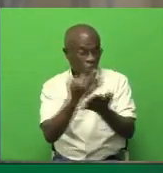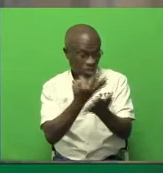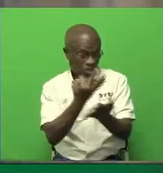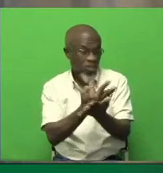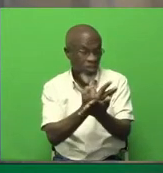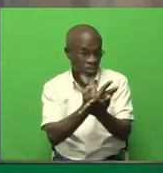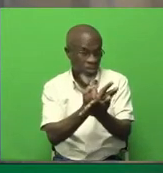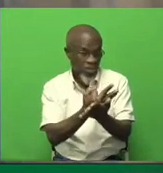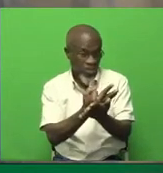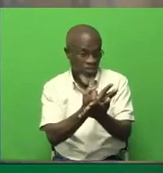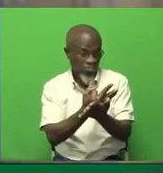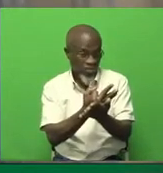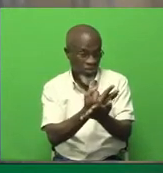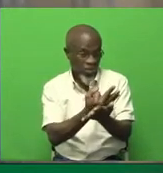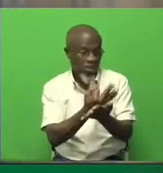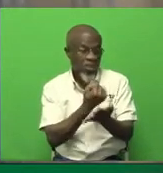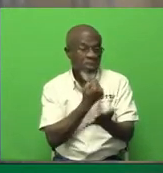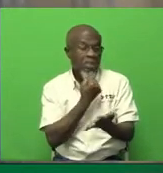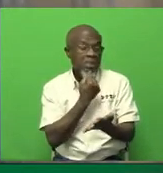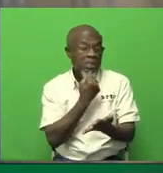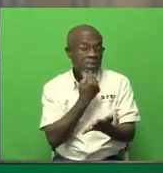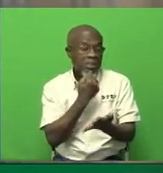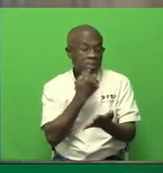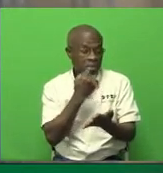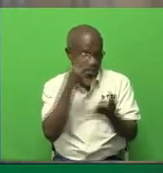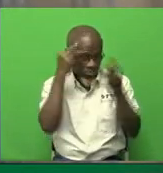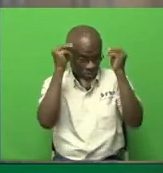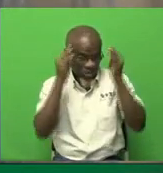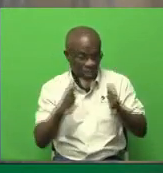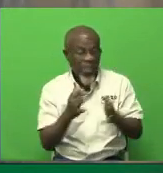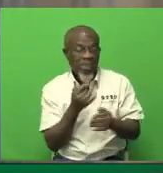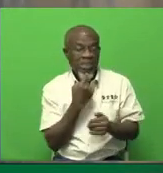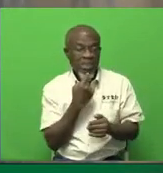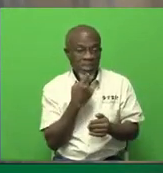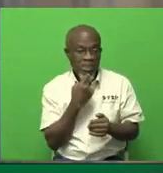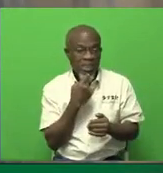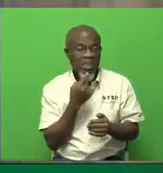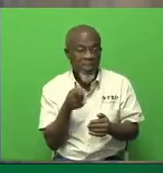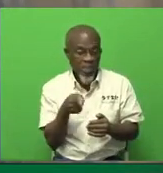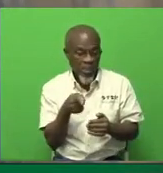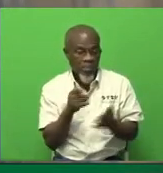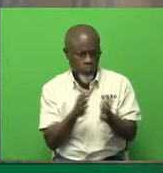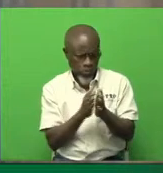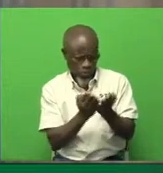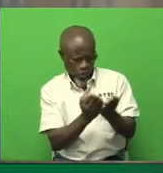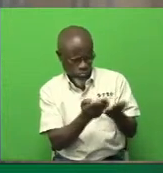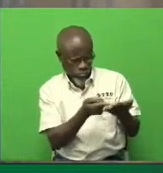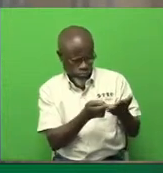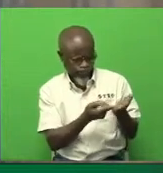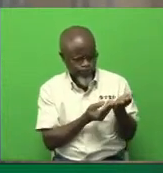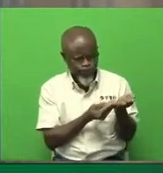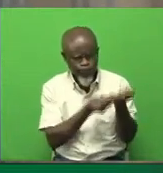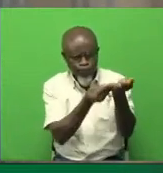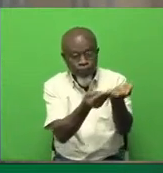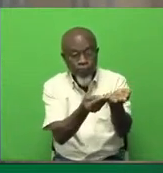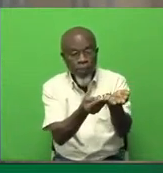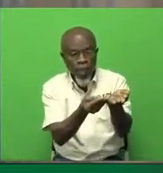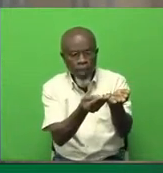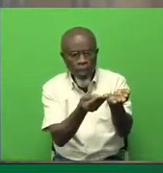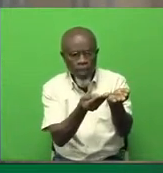of the economy where he States and I quote from the review of the economy the books this is one of the books put all by the Minister of Finance I